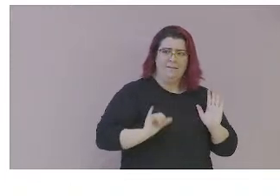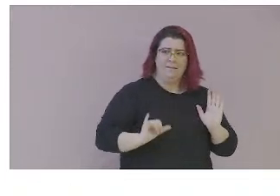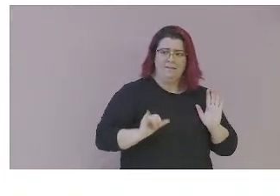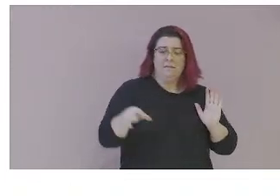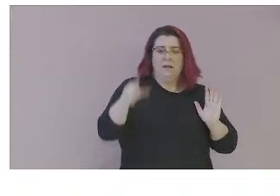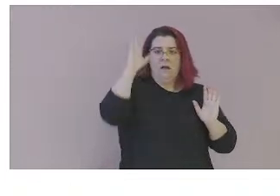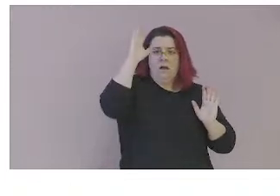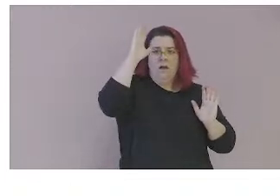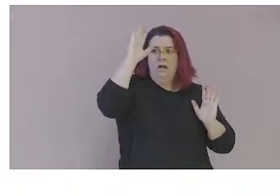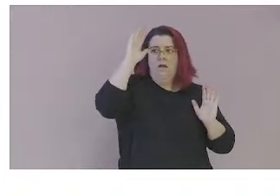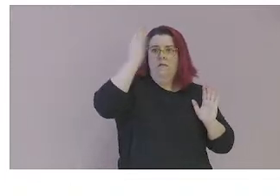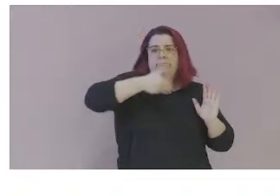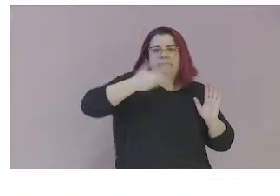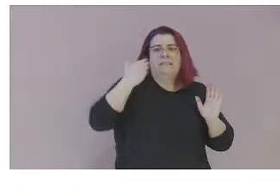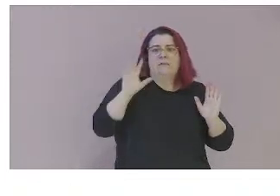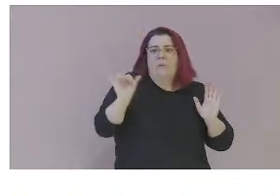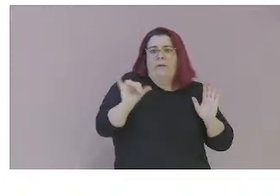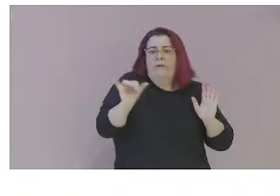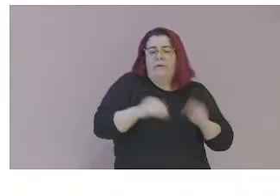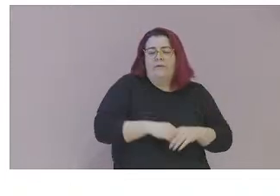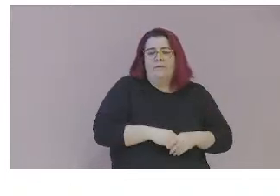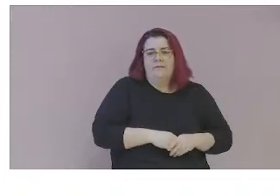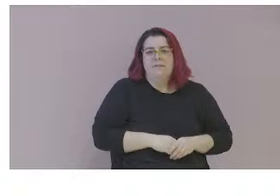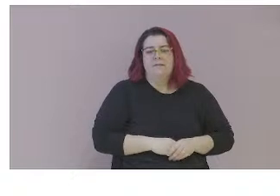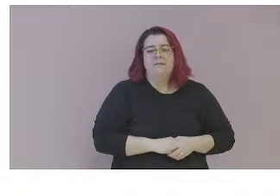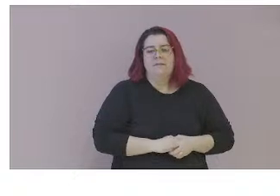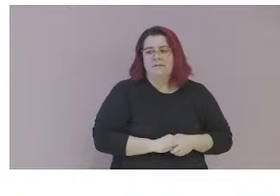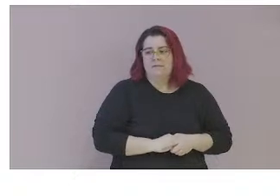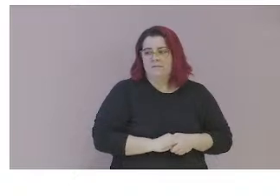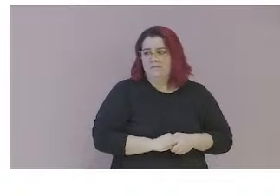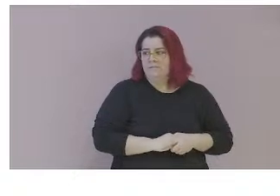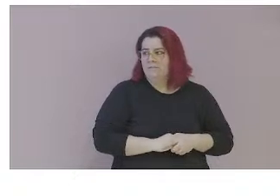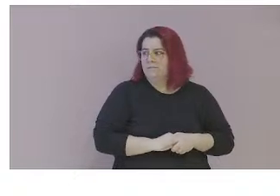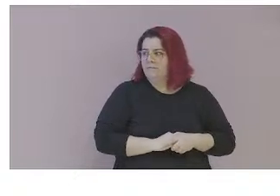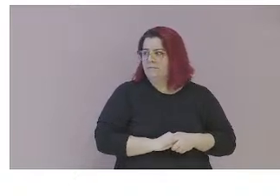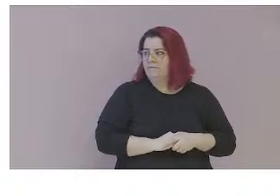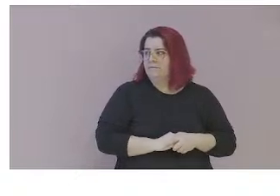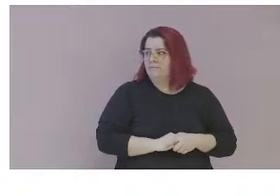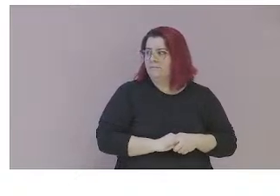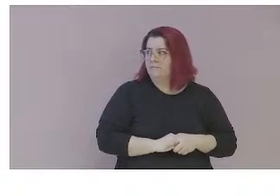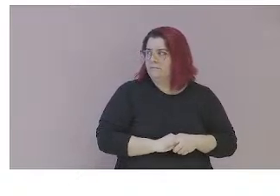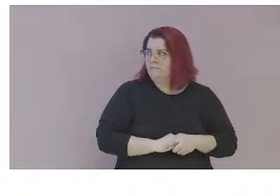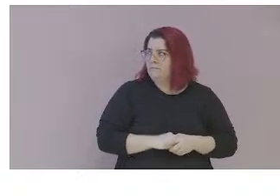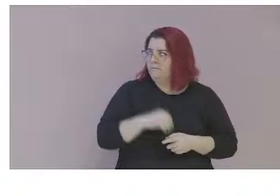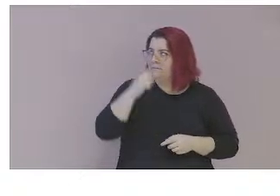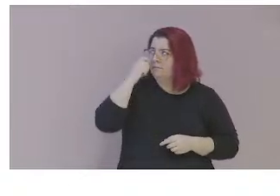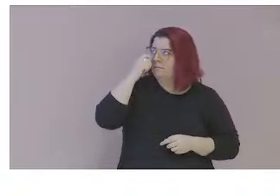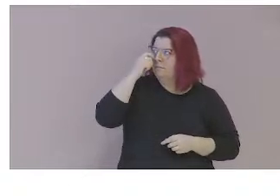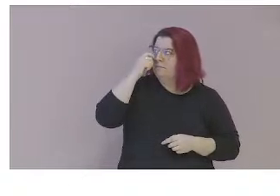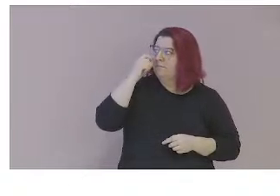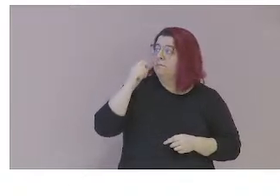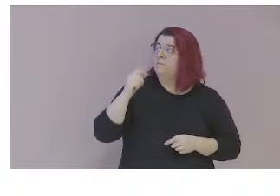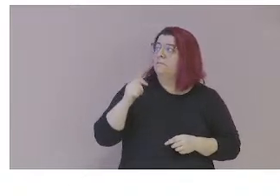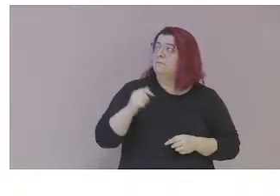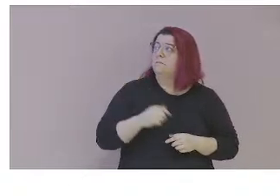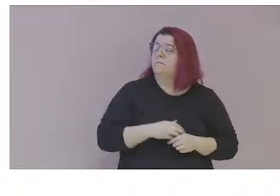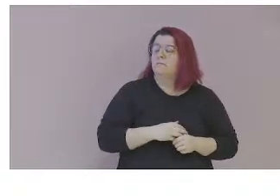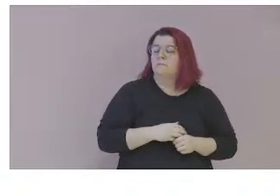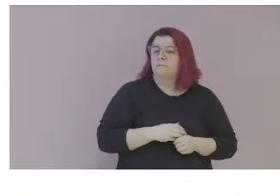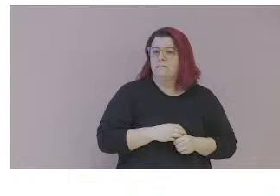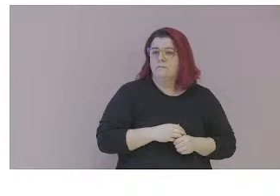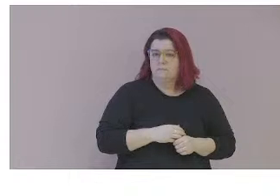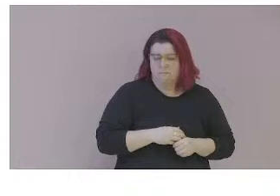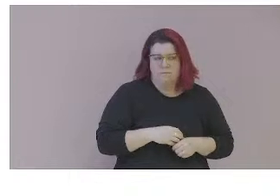talk, also in my article, I will maintain participants' anonymity when citing any of these materials. So things that you